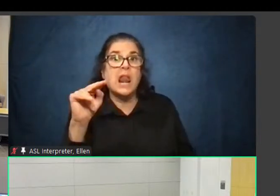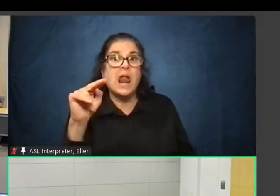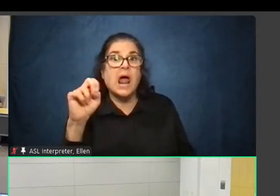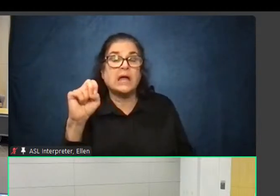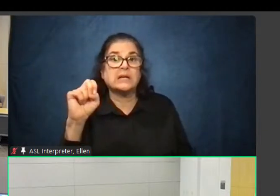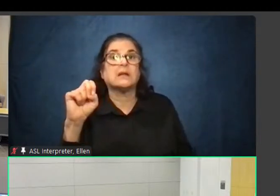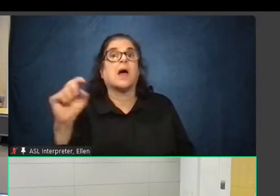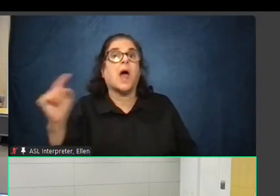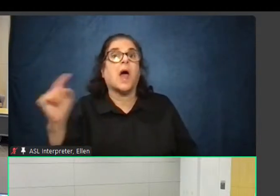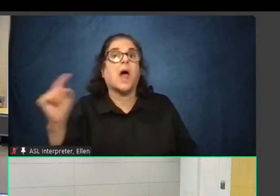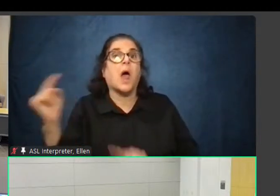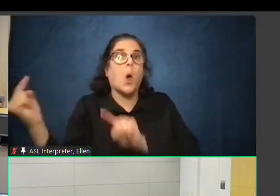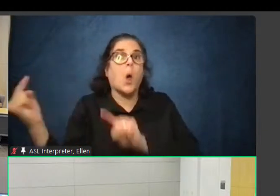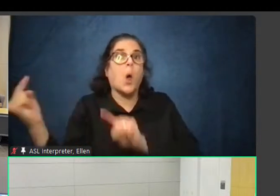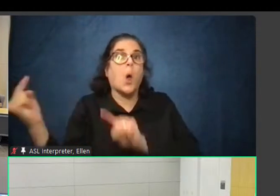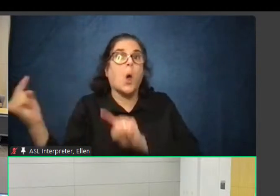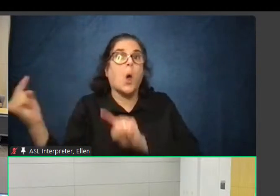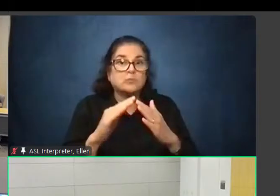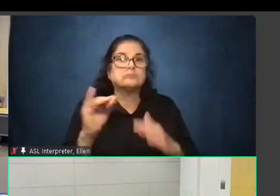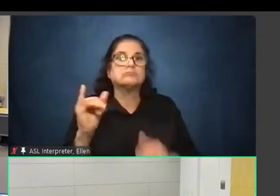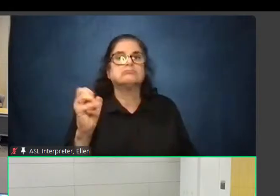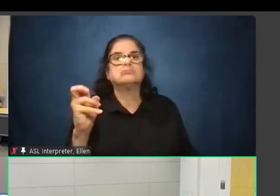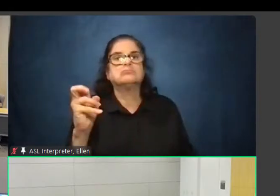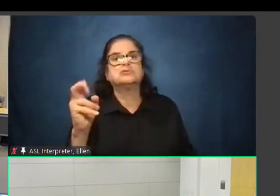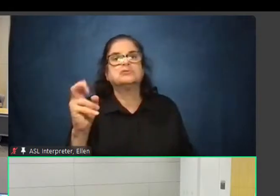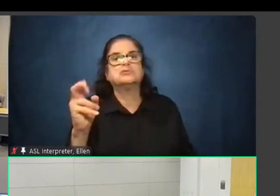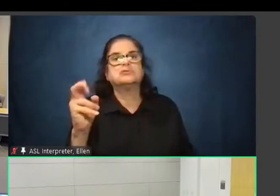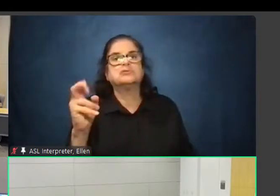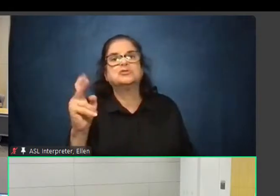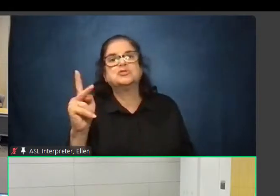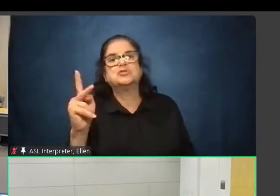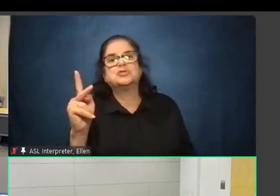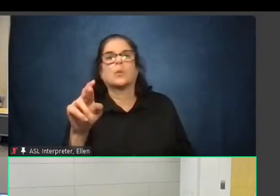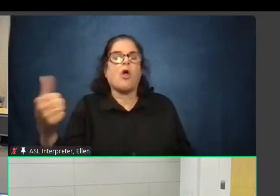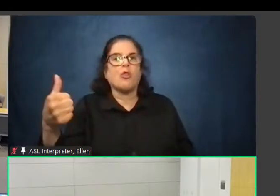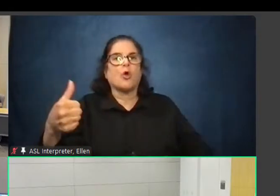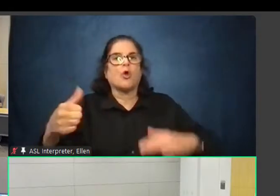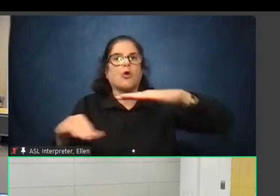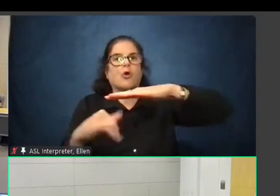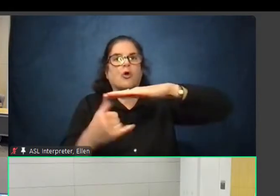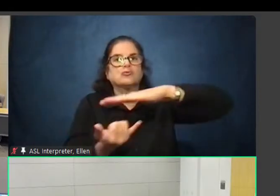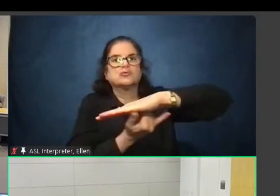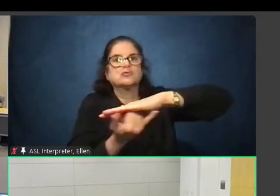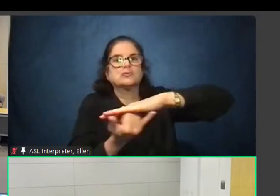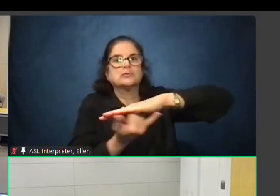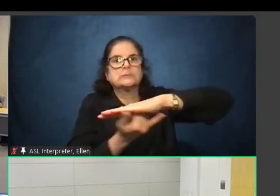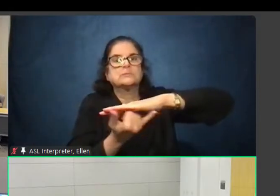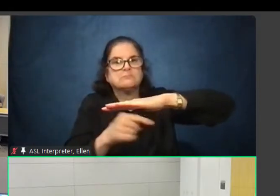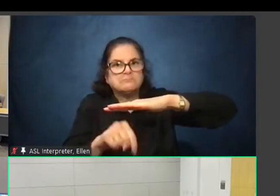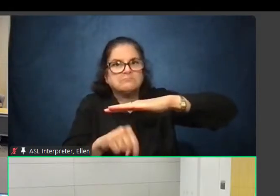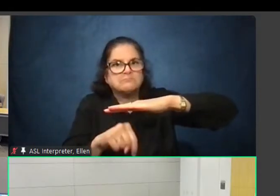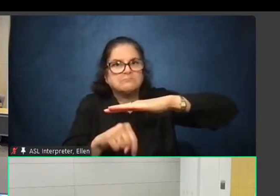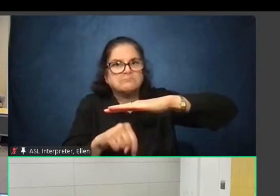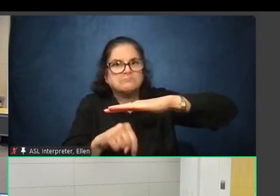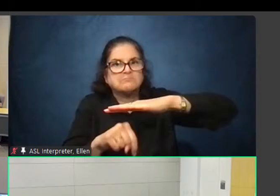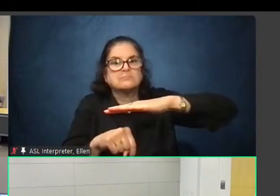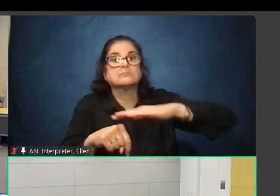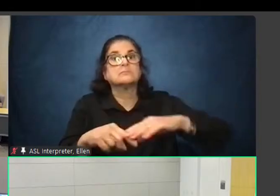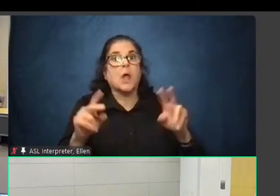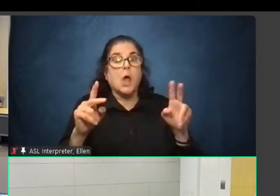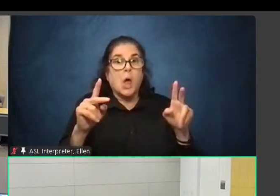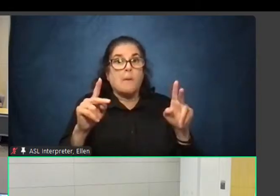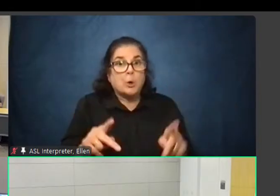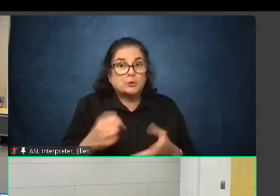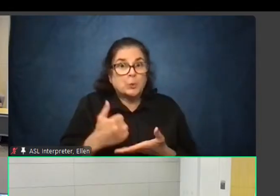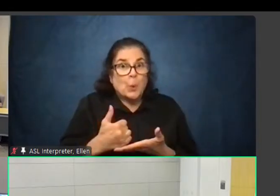on Jackson or any of the stations that are underground. The person is upstairs and you're